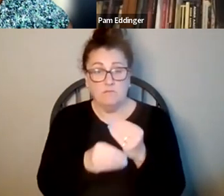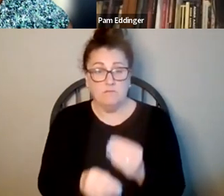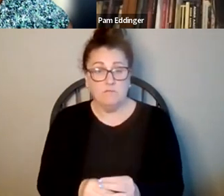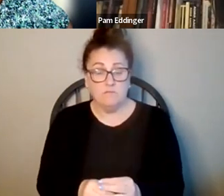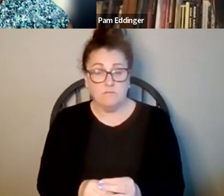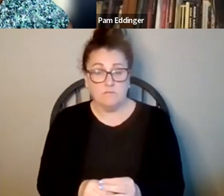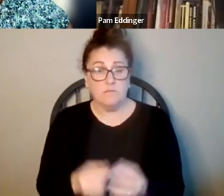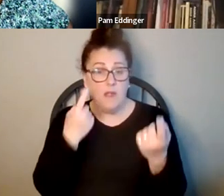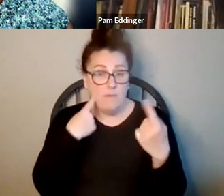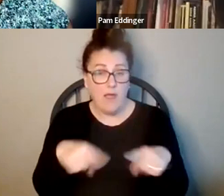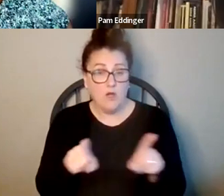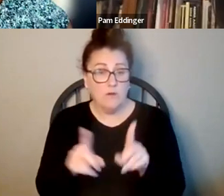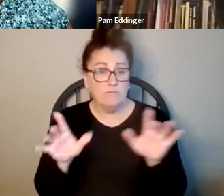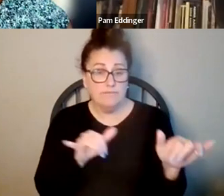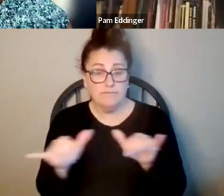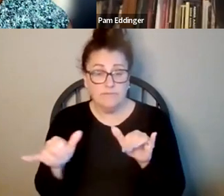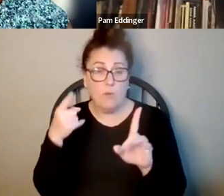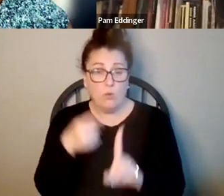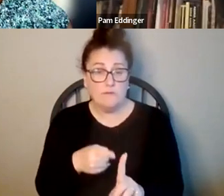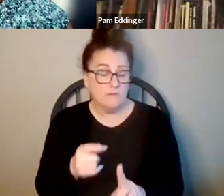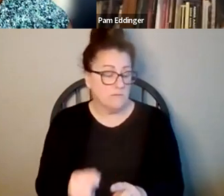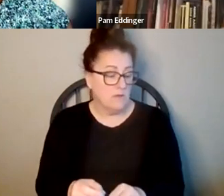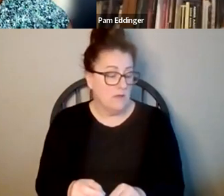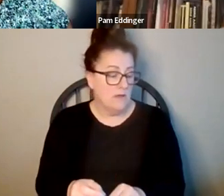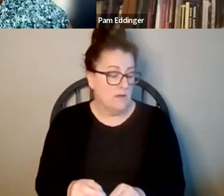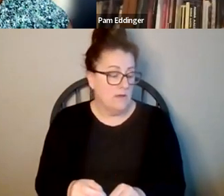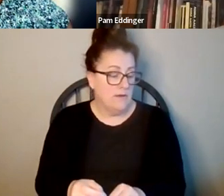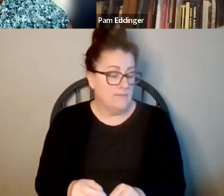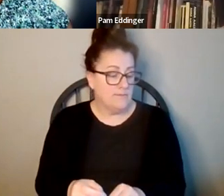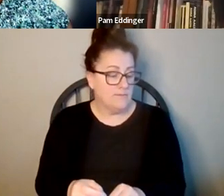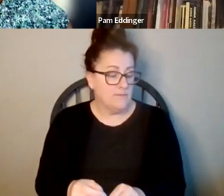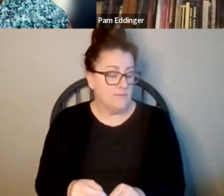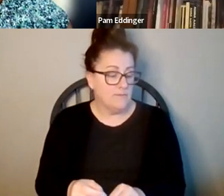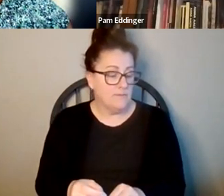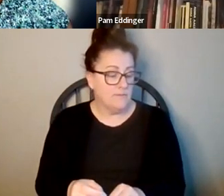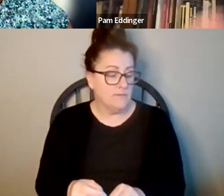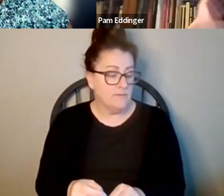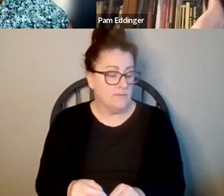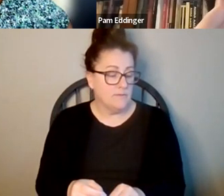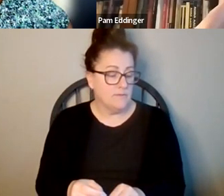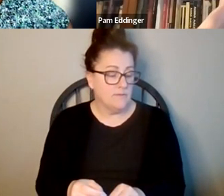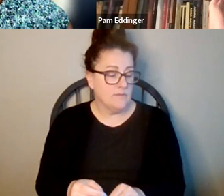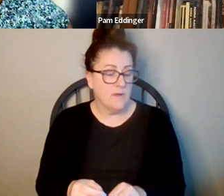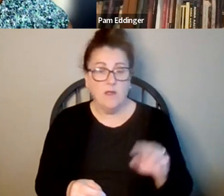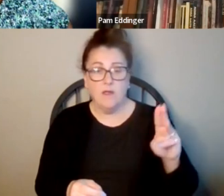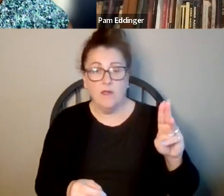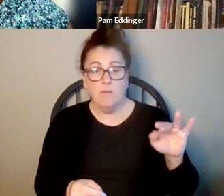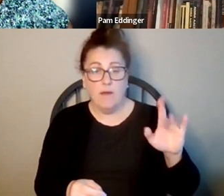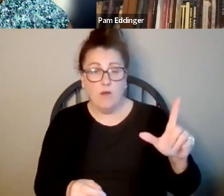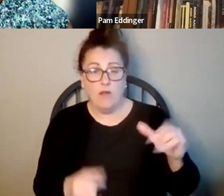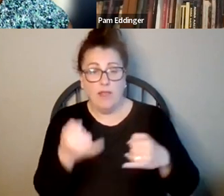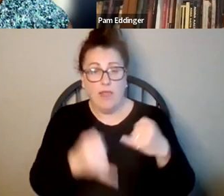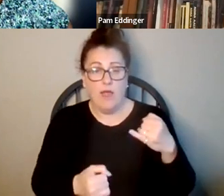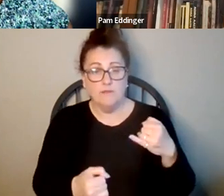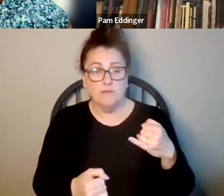okay, Agree with a lot of the points that were made just now. Okay. So thank you, Jose. Michael, I think you're the last of